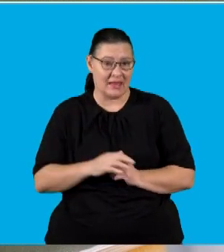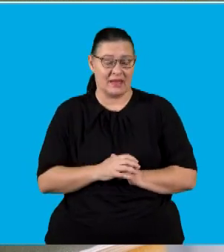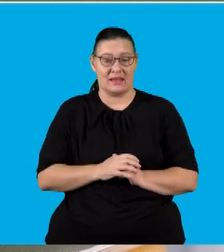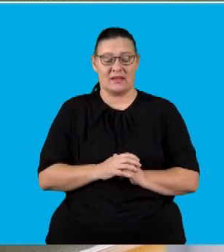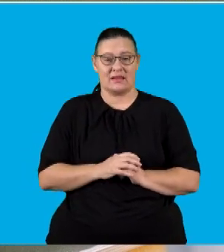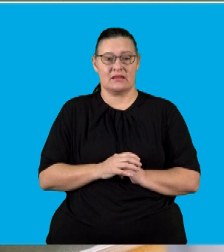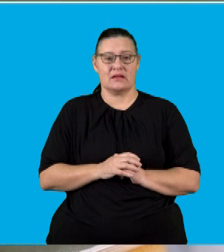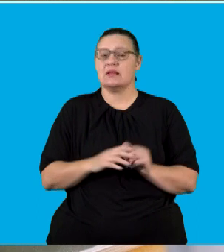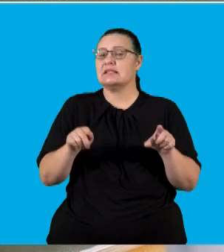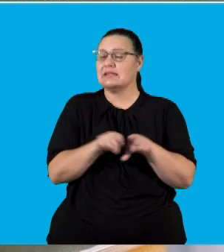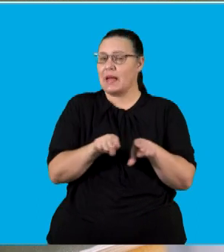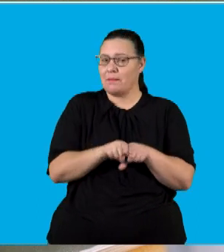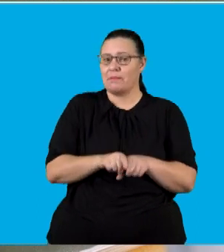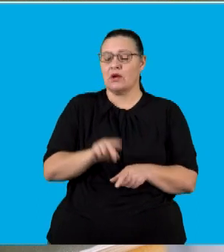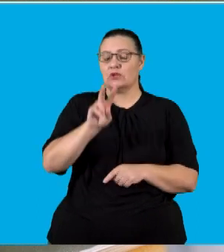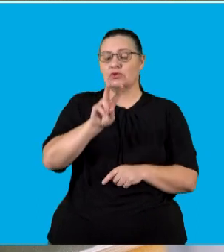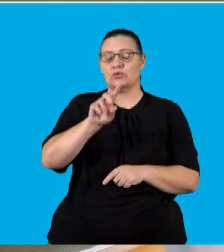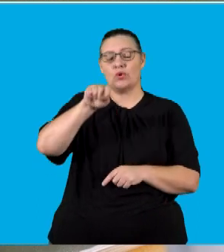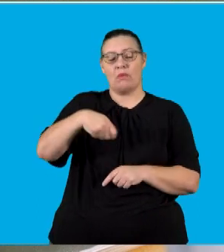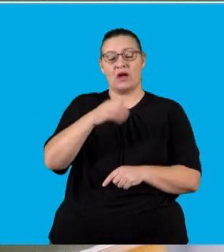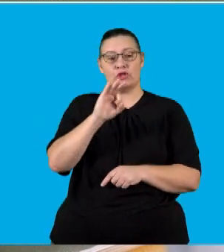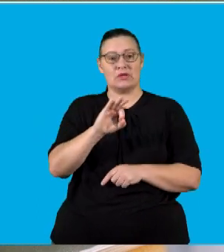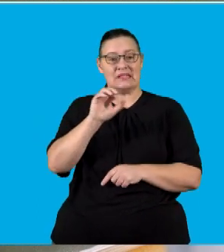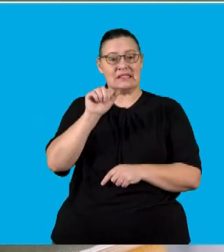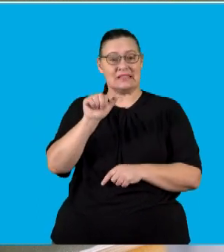2,360,000,000 is equals to